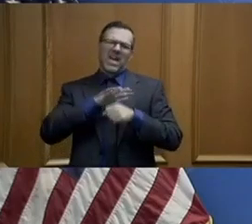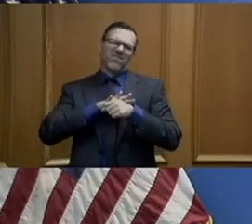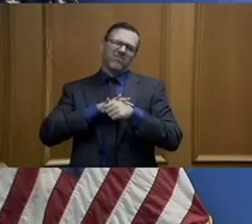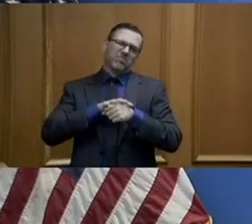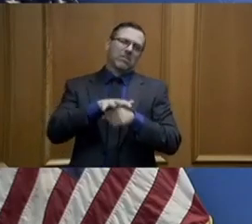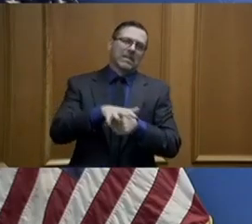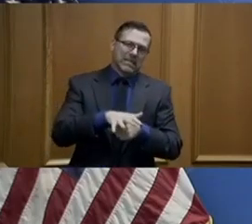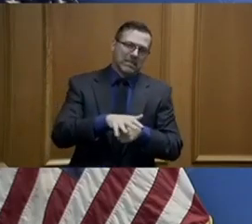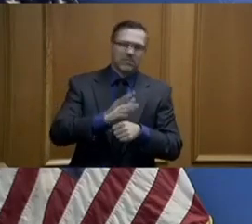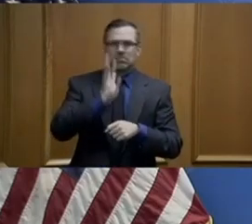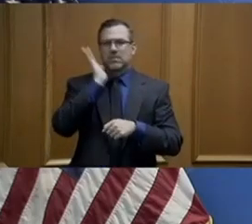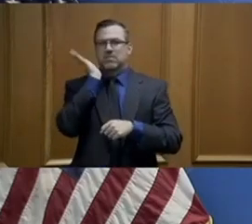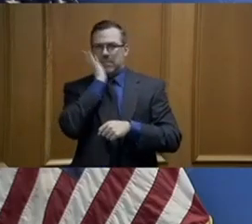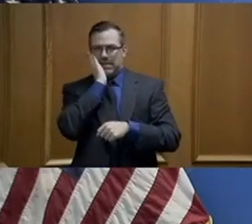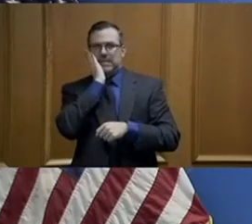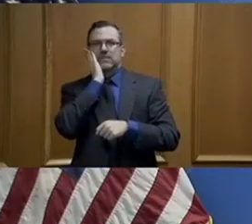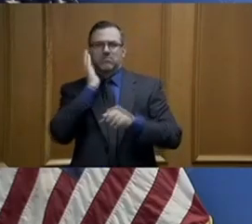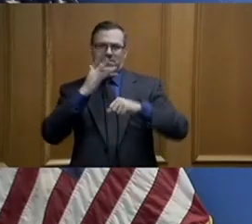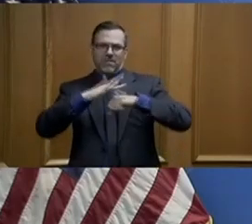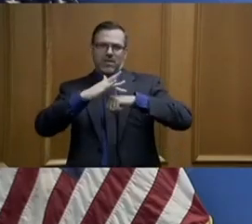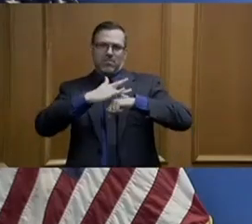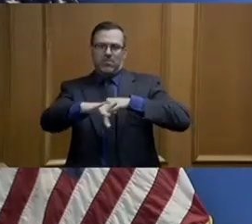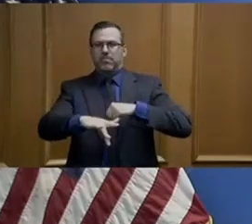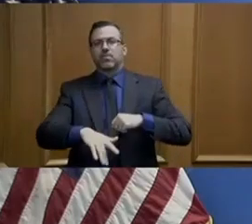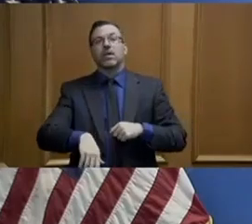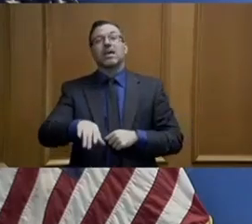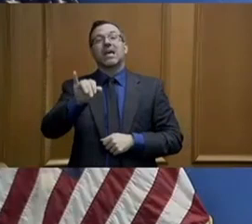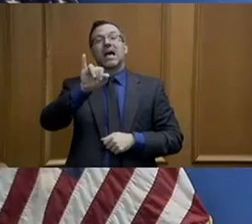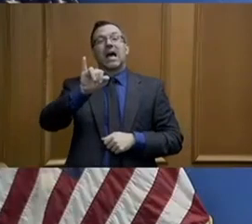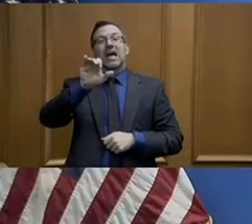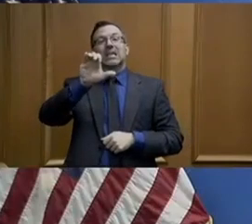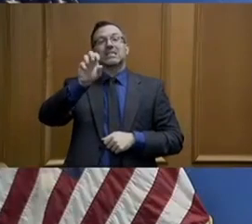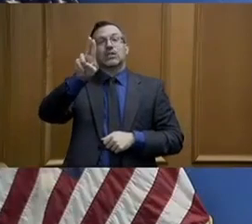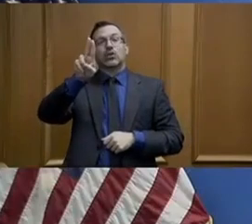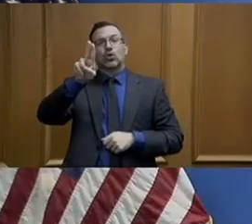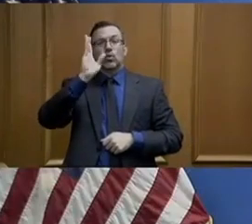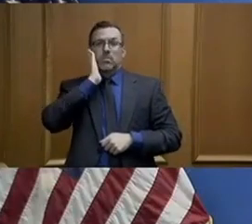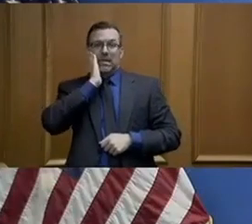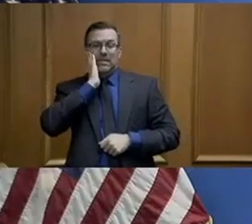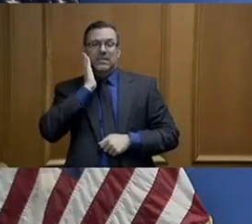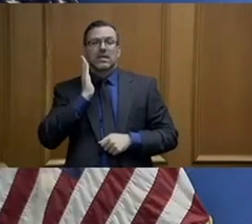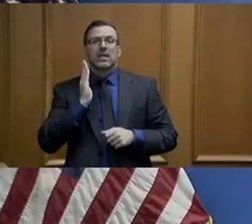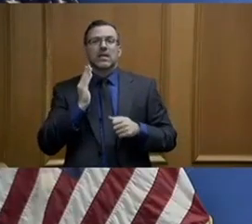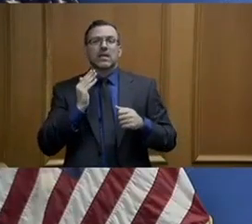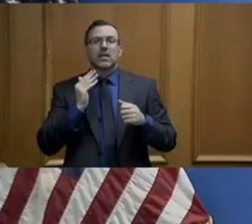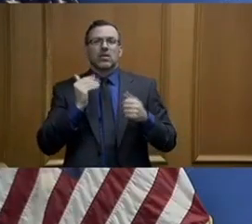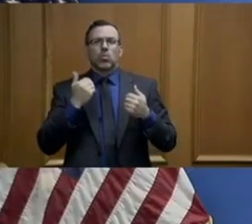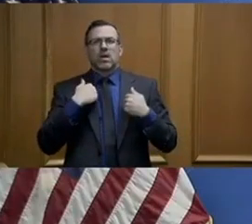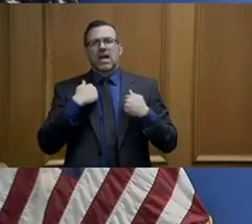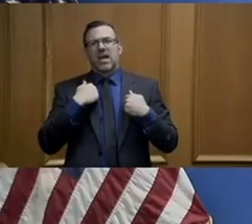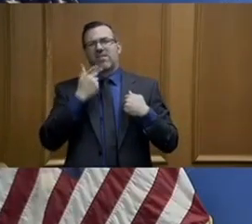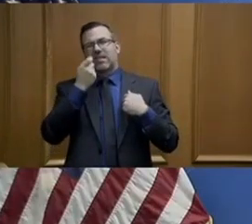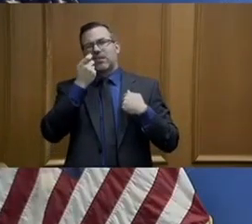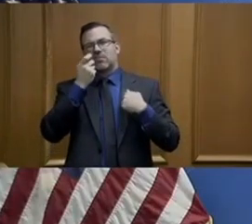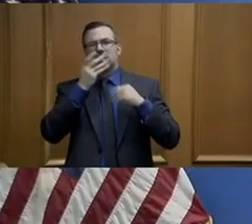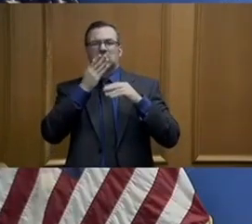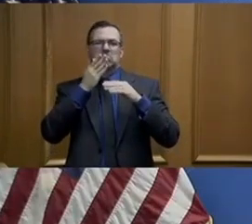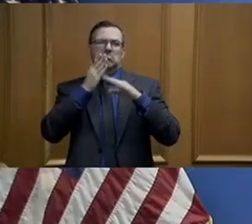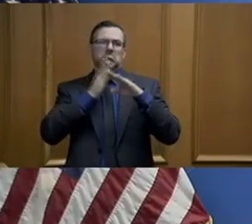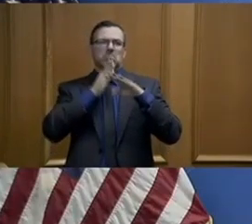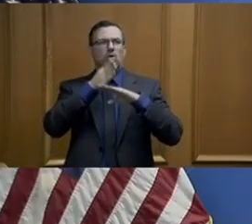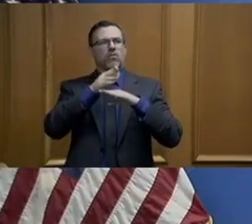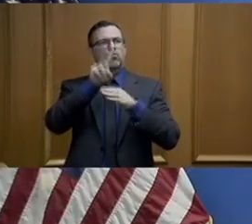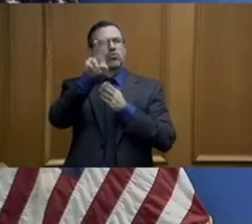capacity as it stands today. And on ICU beds, we have just over 2,000